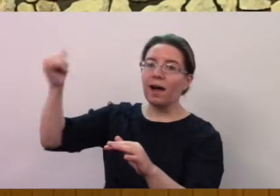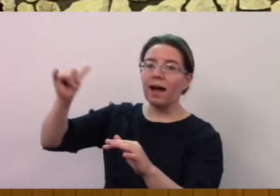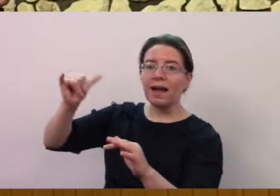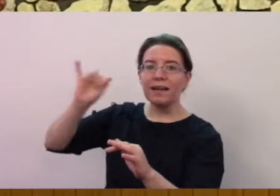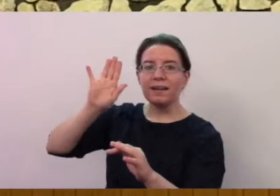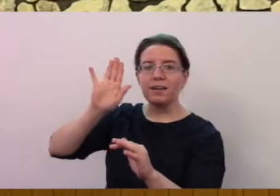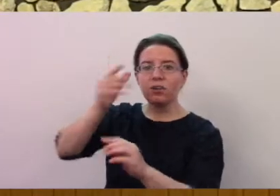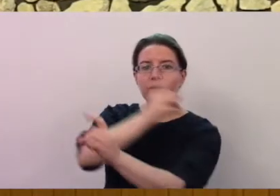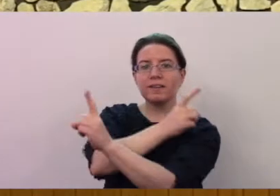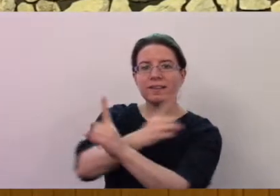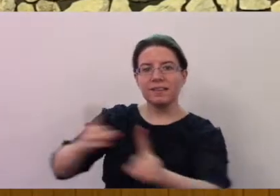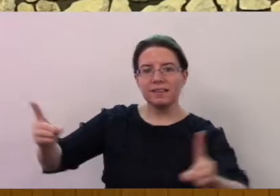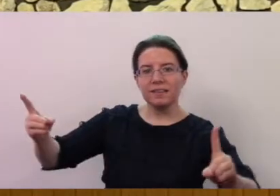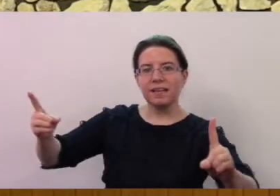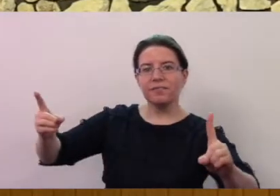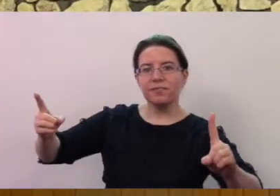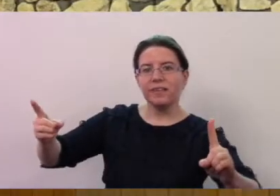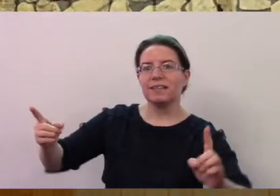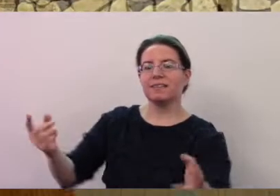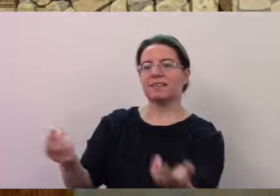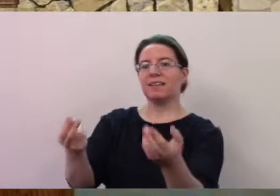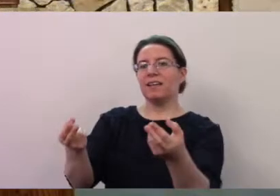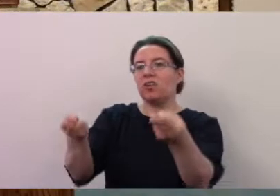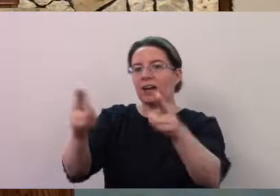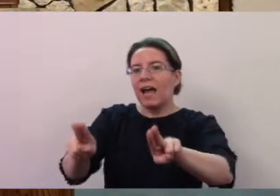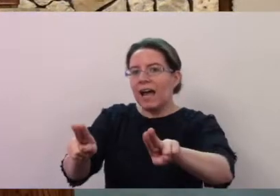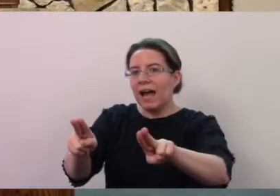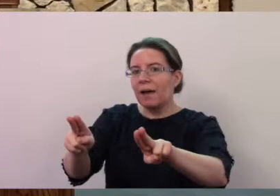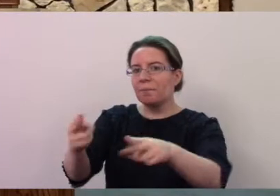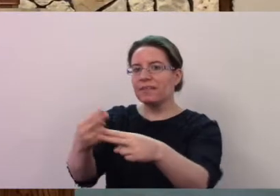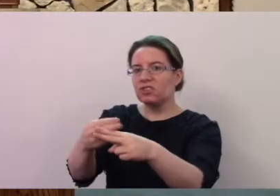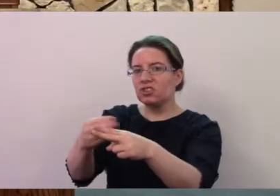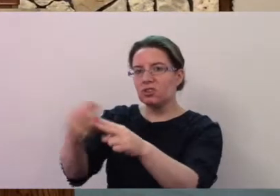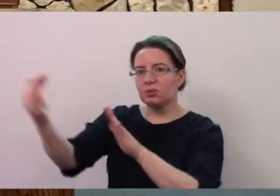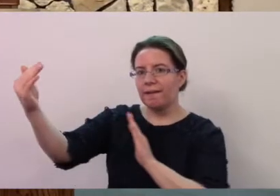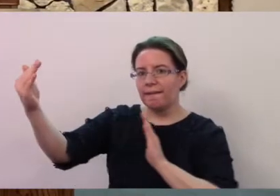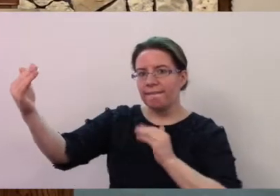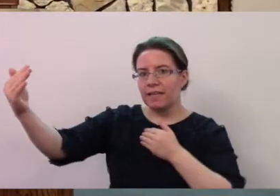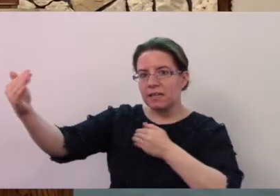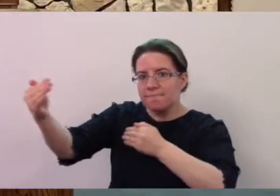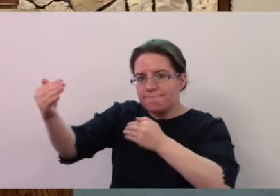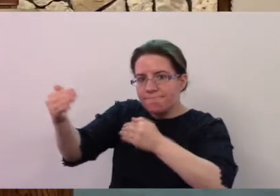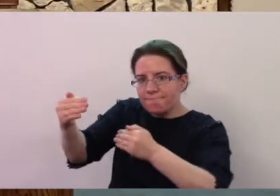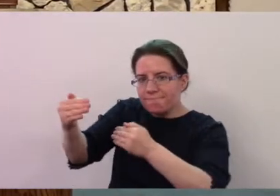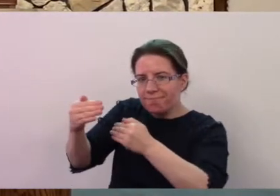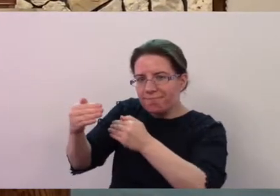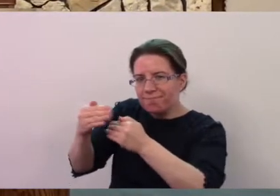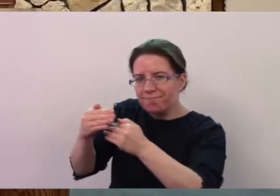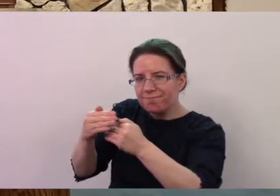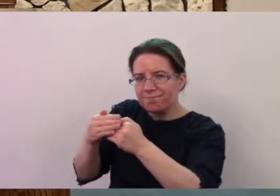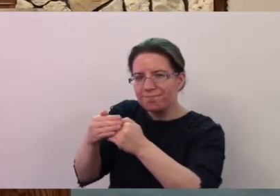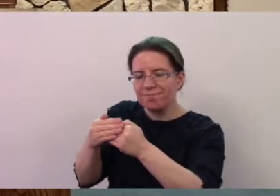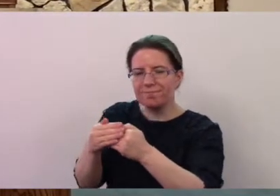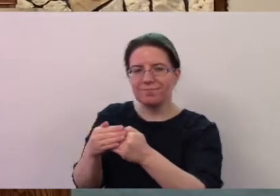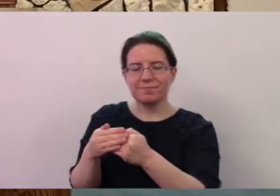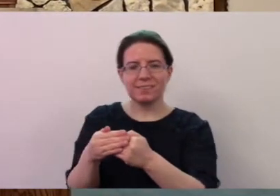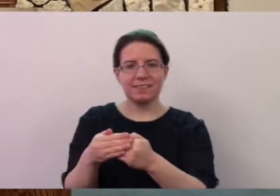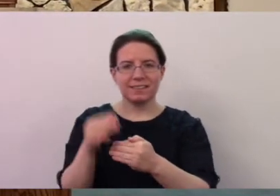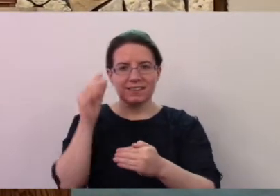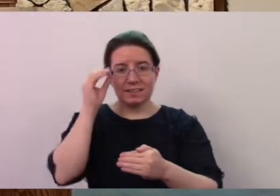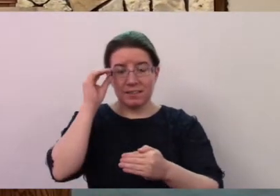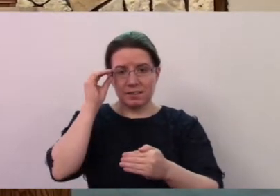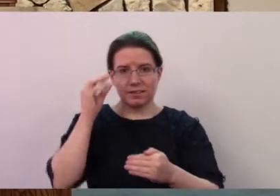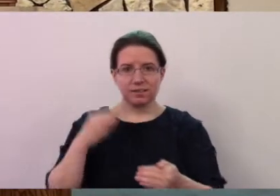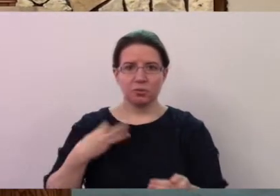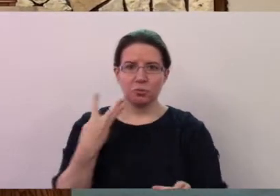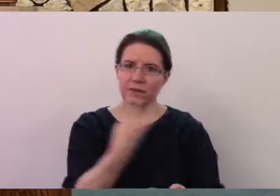deliverance is drawing near. You're delivering all the troubles and the cares. Like one song said, we'll soon